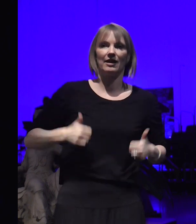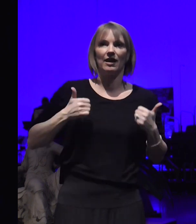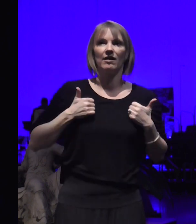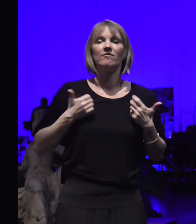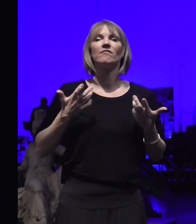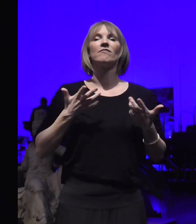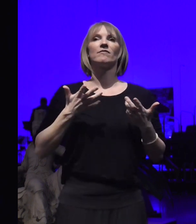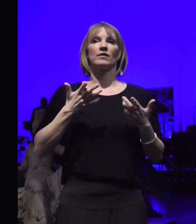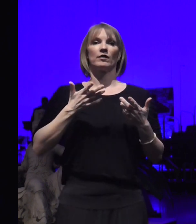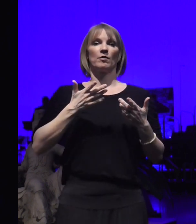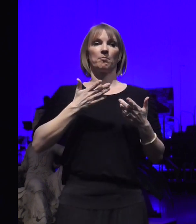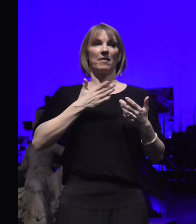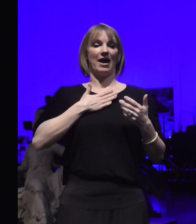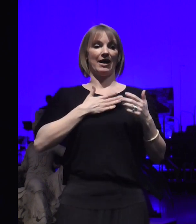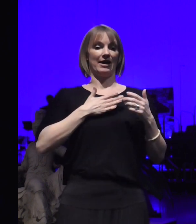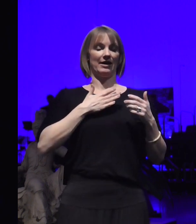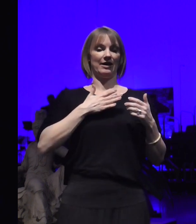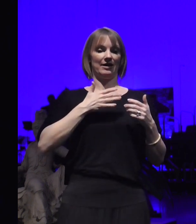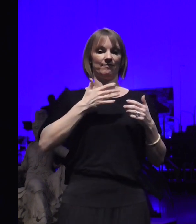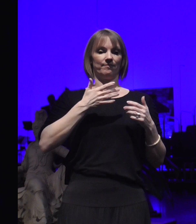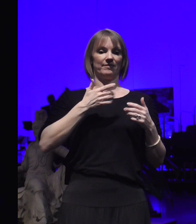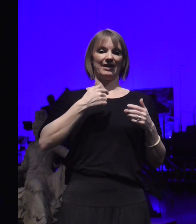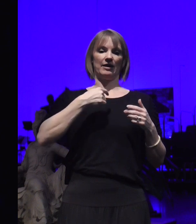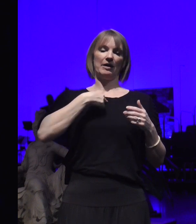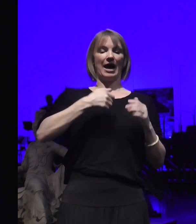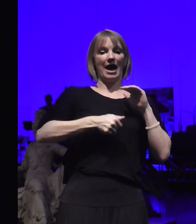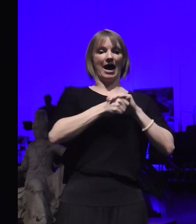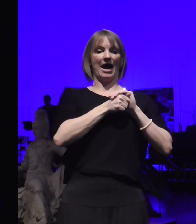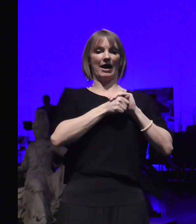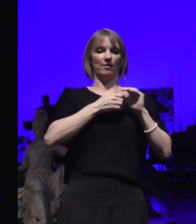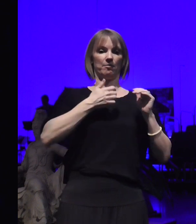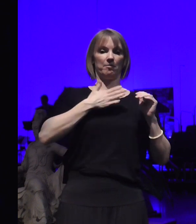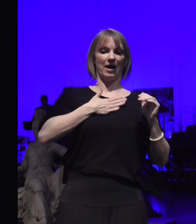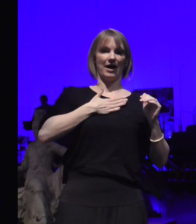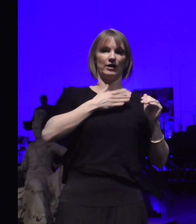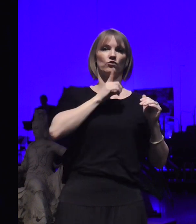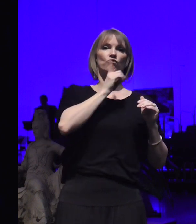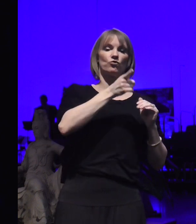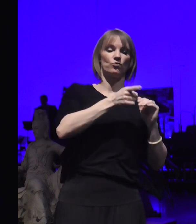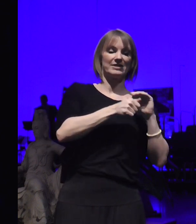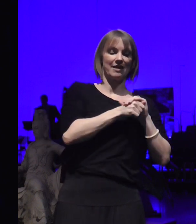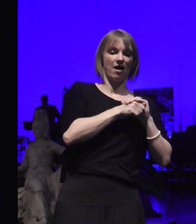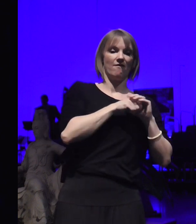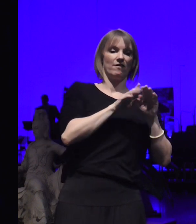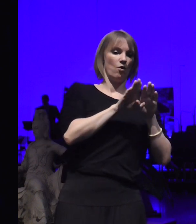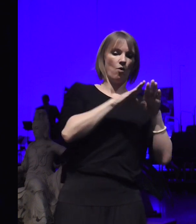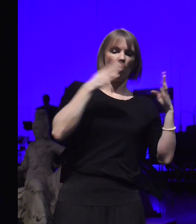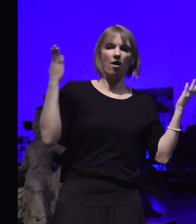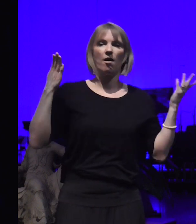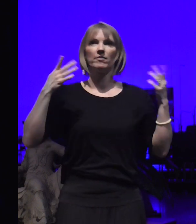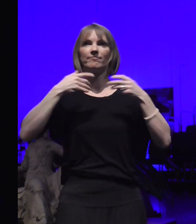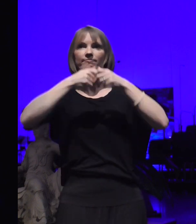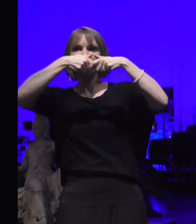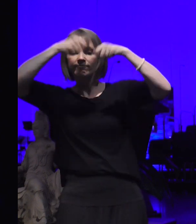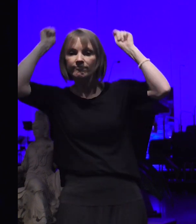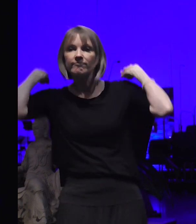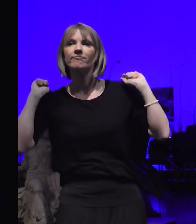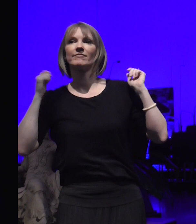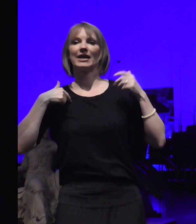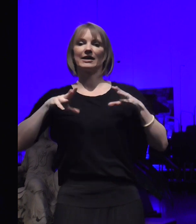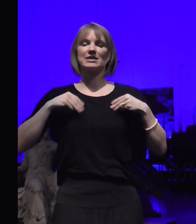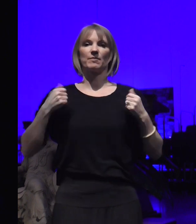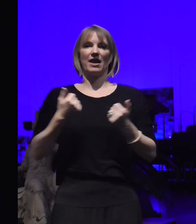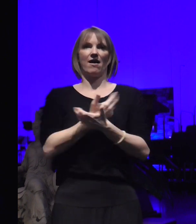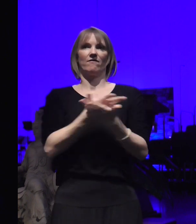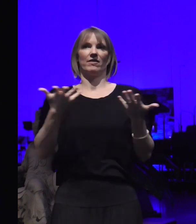the veil which hides my real self and draw close to the Spirit in everything and in everyone. I accept everything that belongs